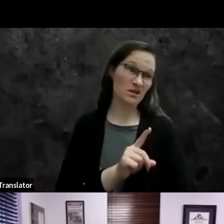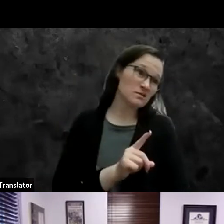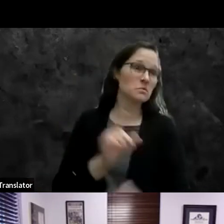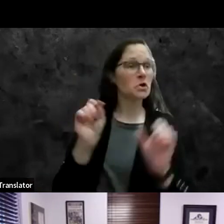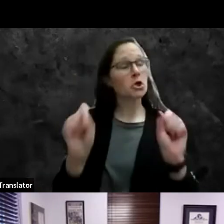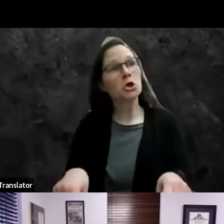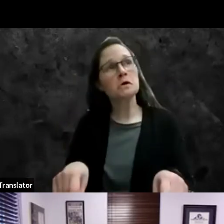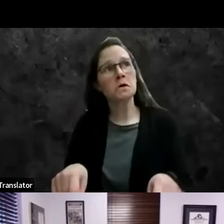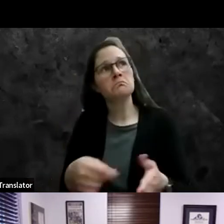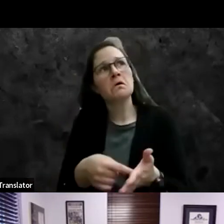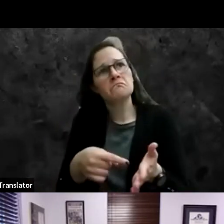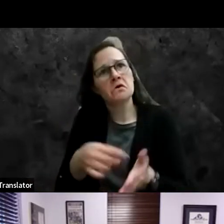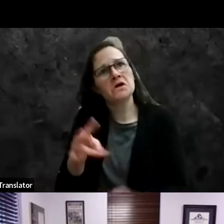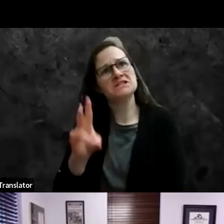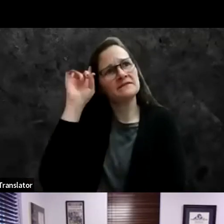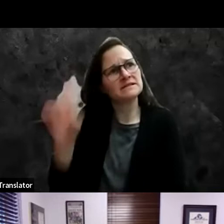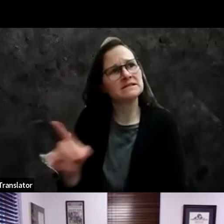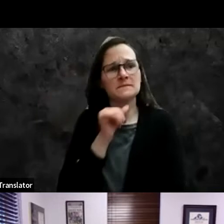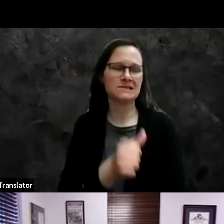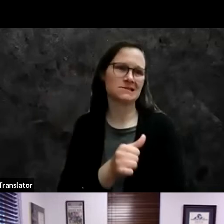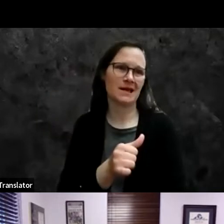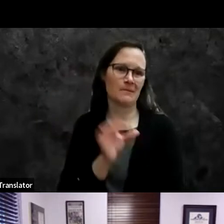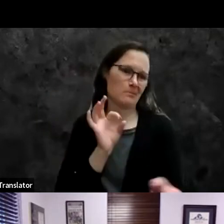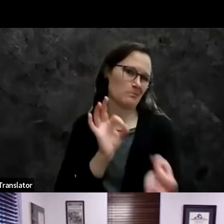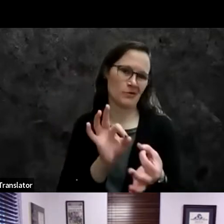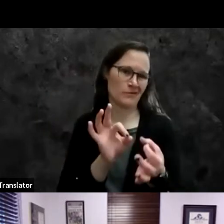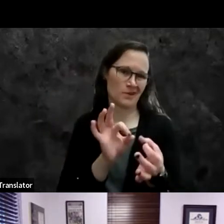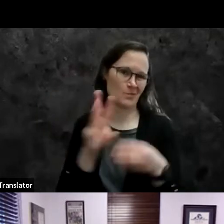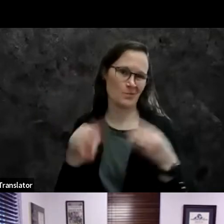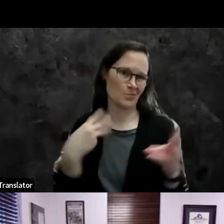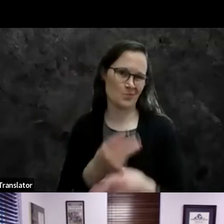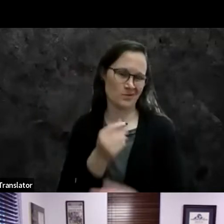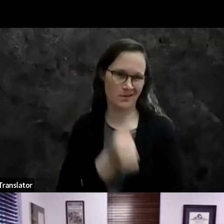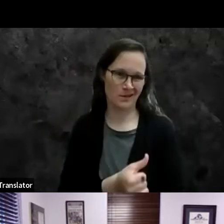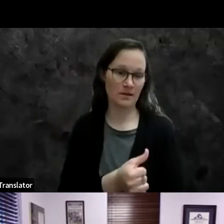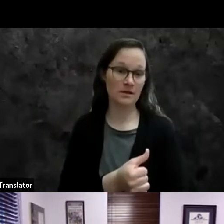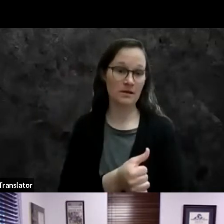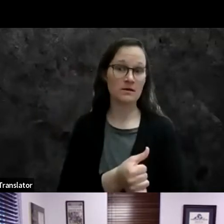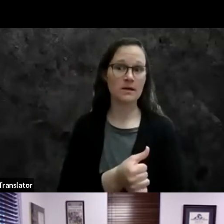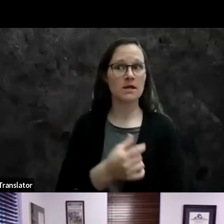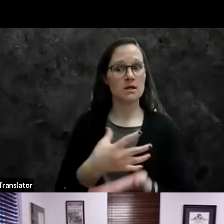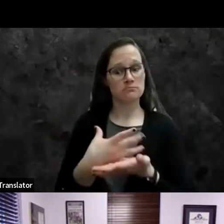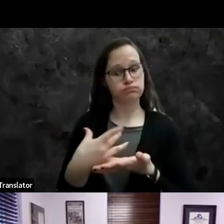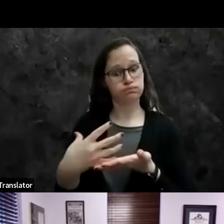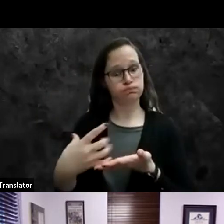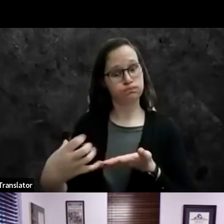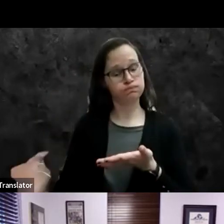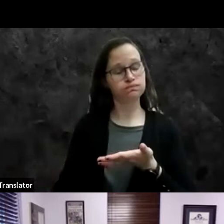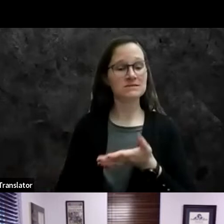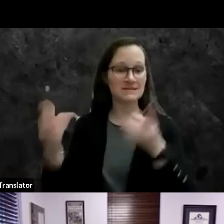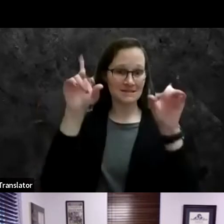7 cents to test every day, but we don't live in the ideal world. It is very hard to get enough tests. Everybody's seen the news, everybody's seen the